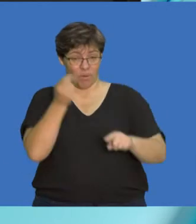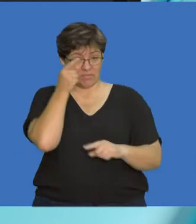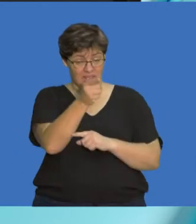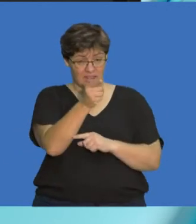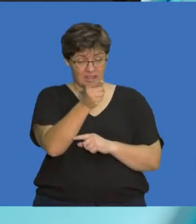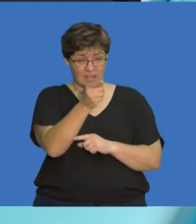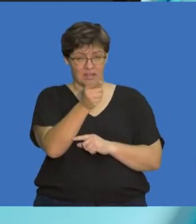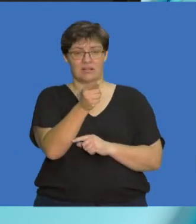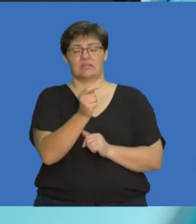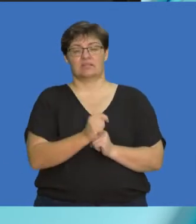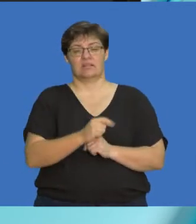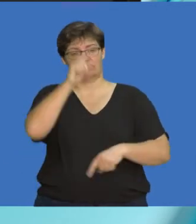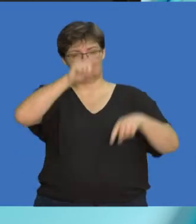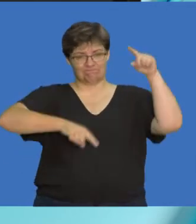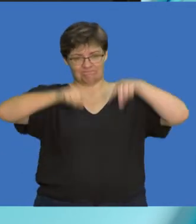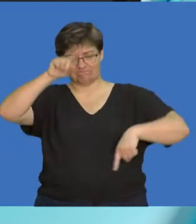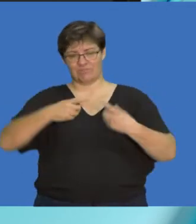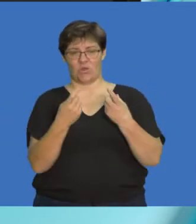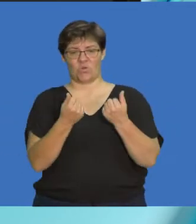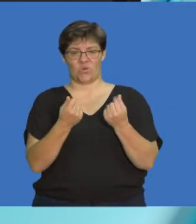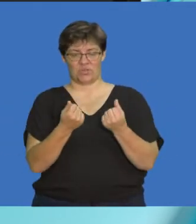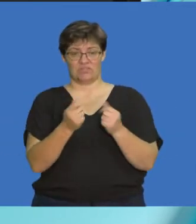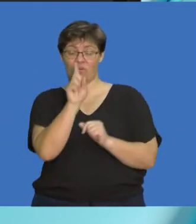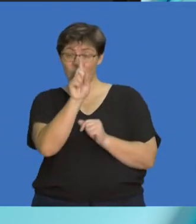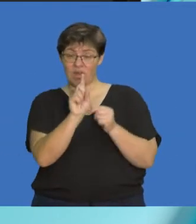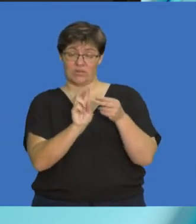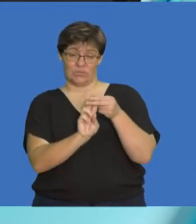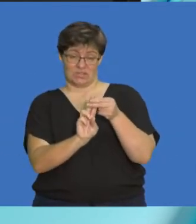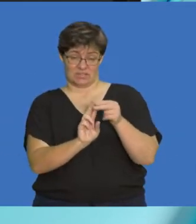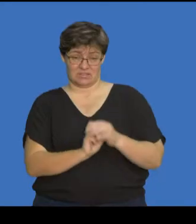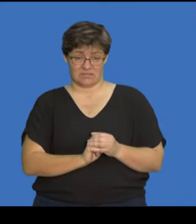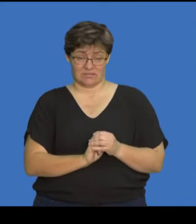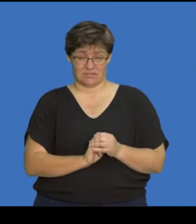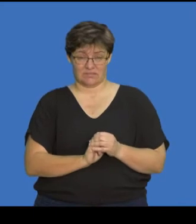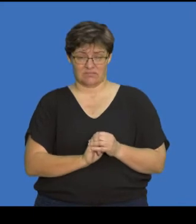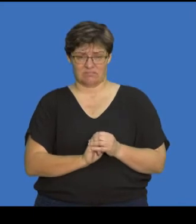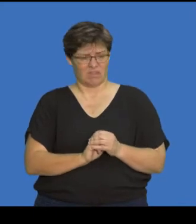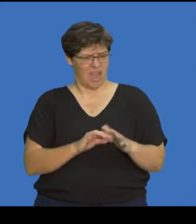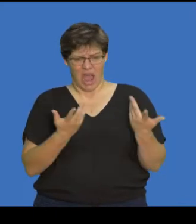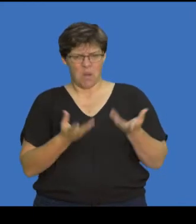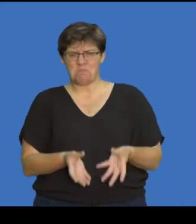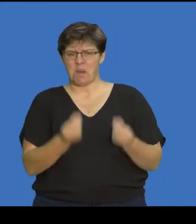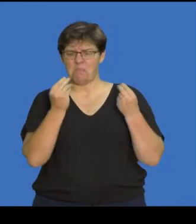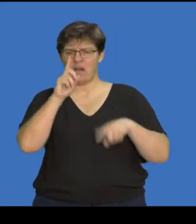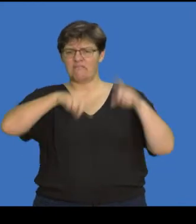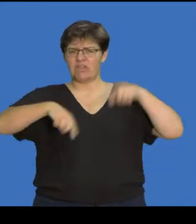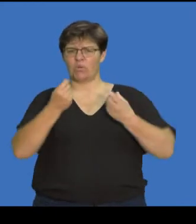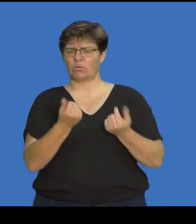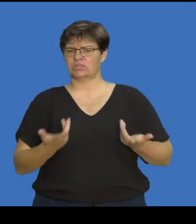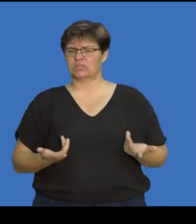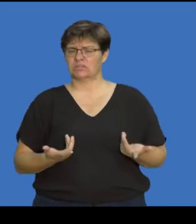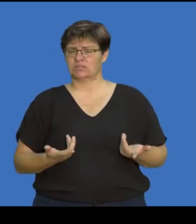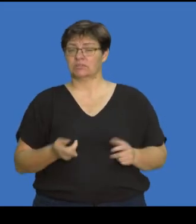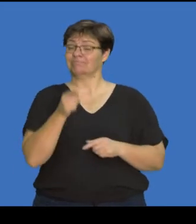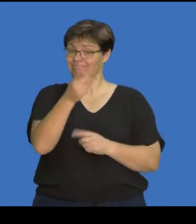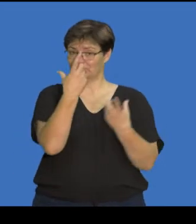your variable cost per unit. Now, how will I get my variable cost per unit? This is what